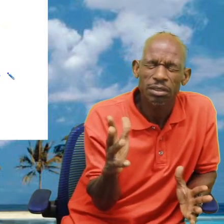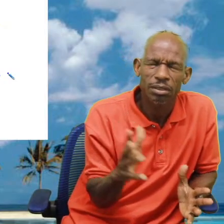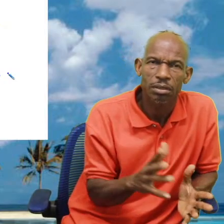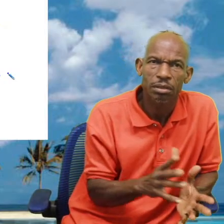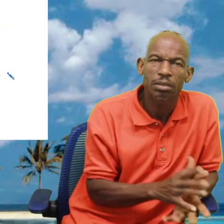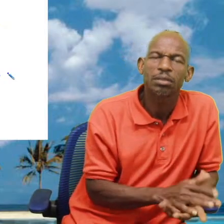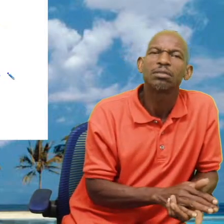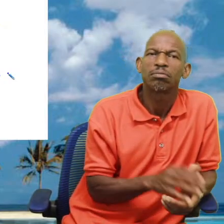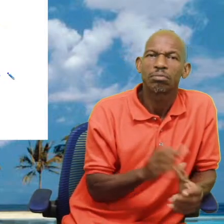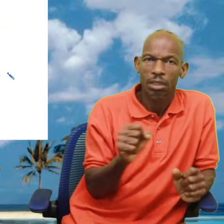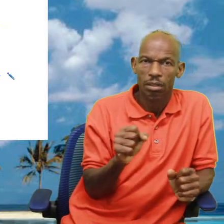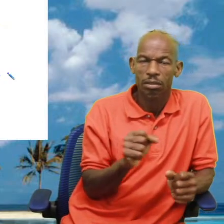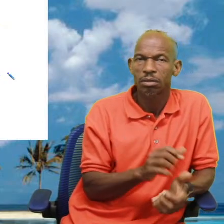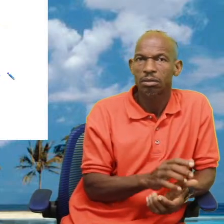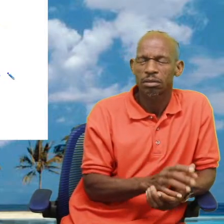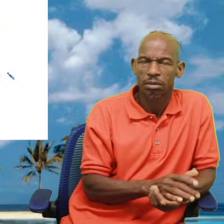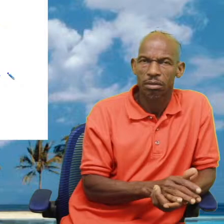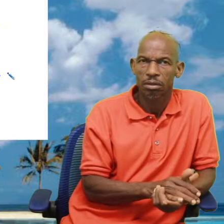Yes, you.